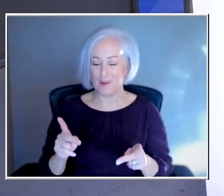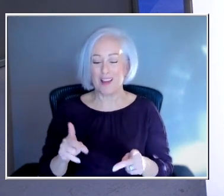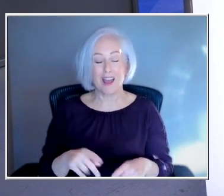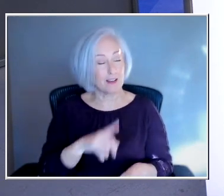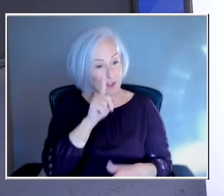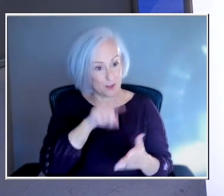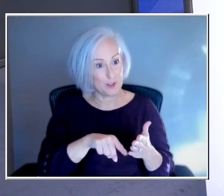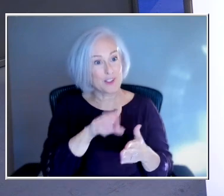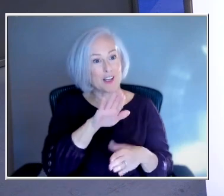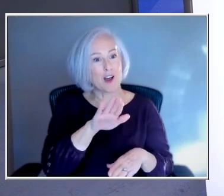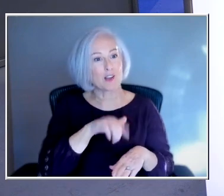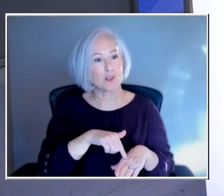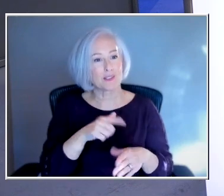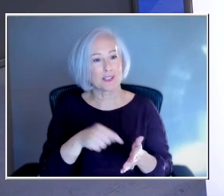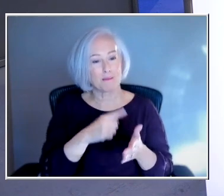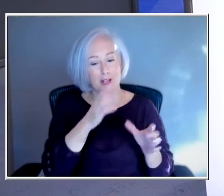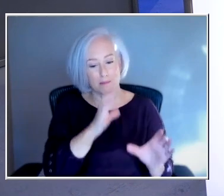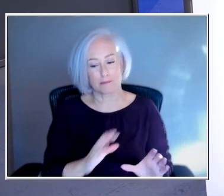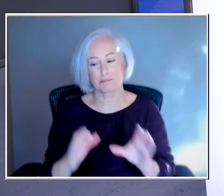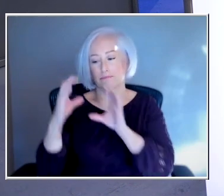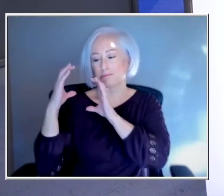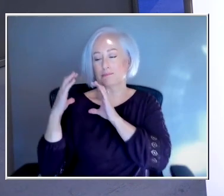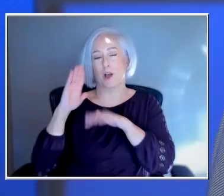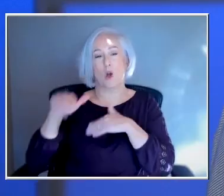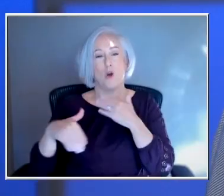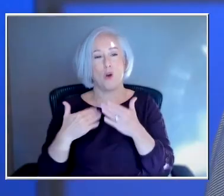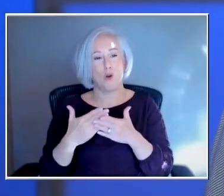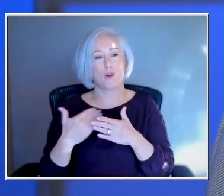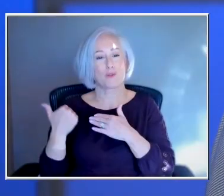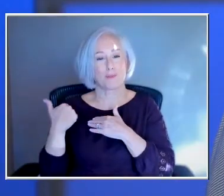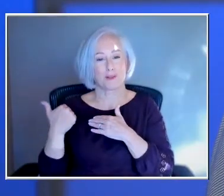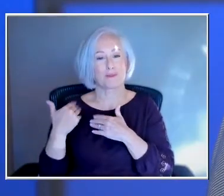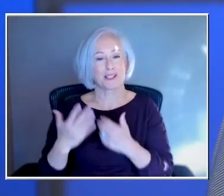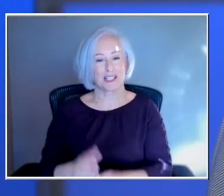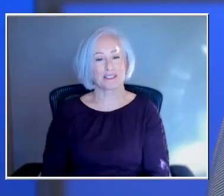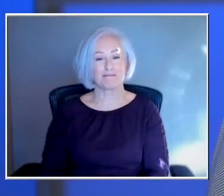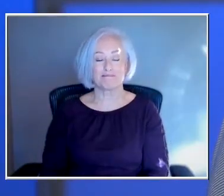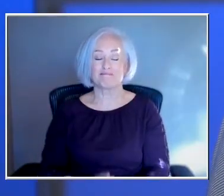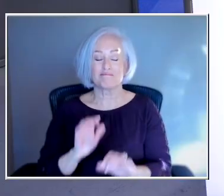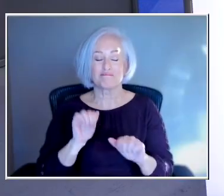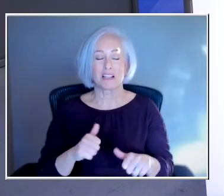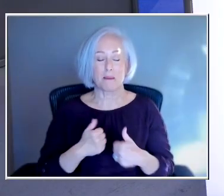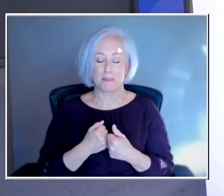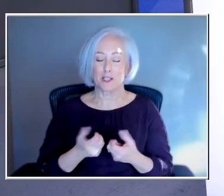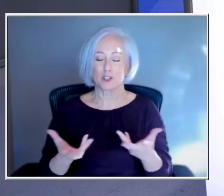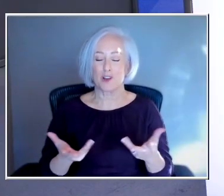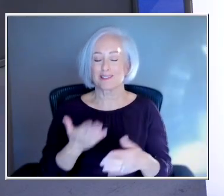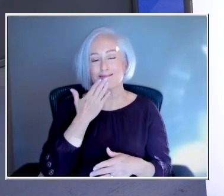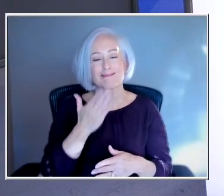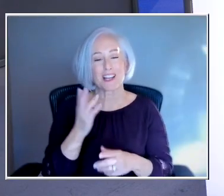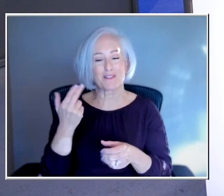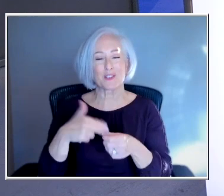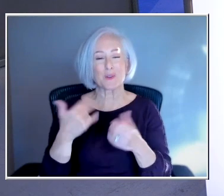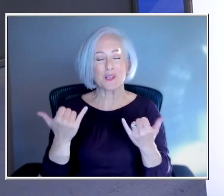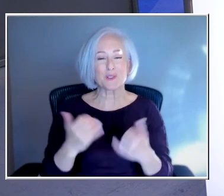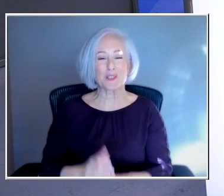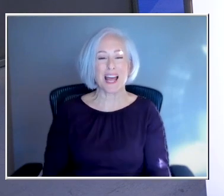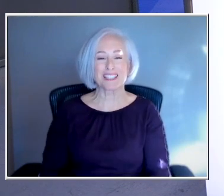weight sometimes, right? Yes, it can be very exhausting. Yeah. But thank you for being here with us today.